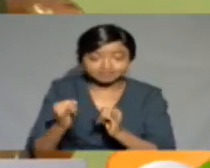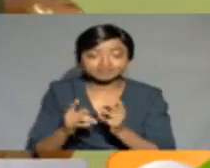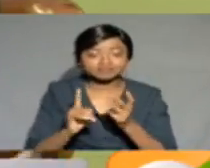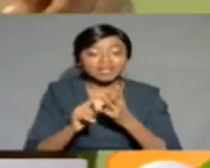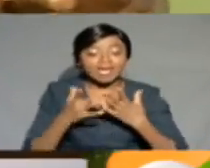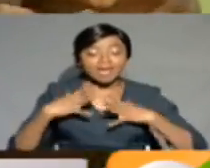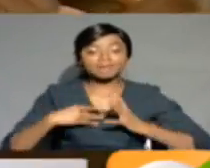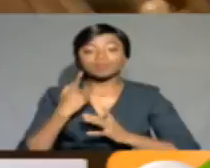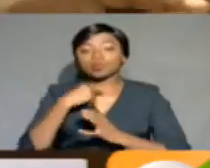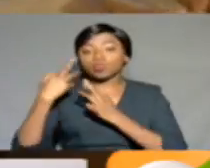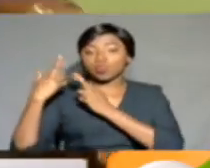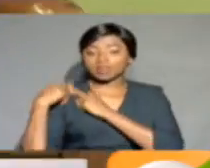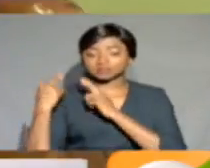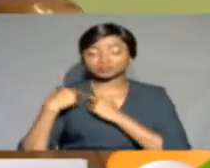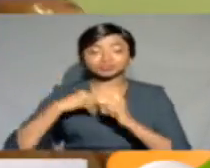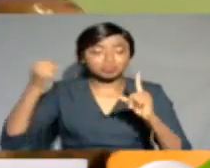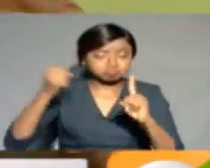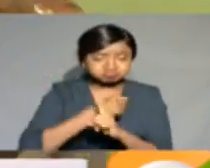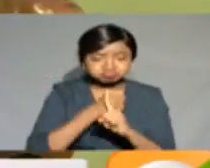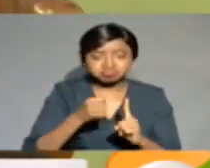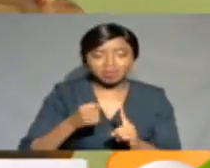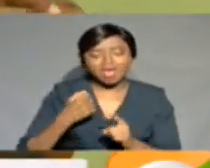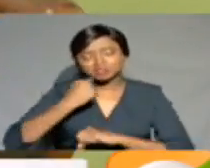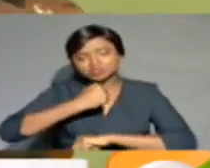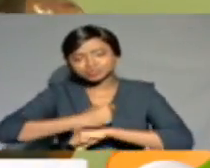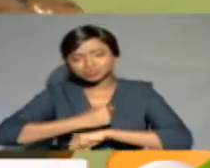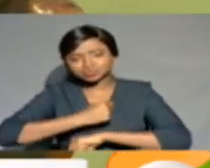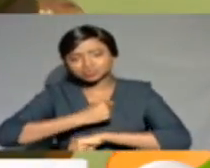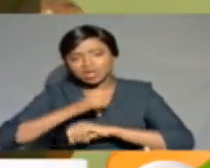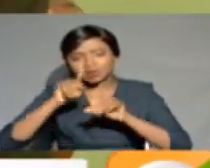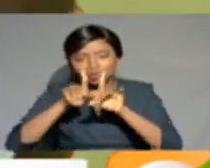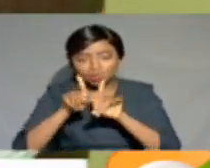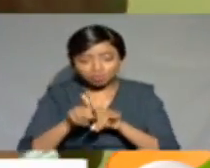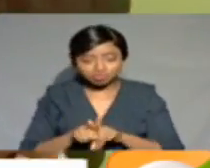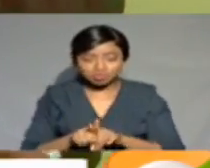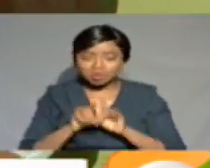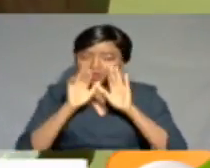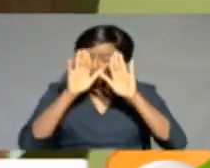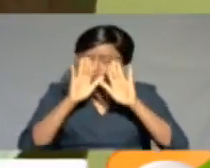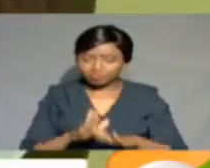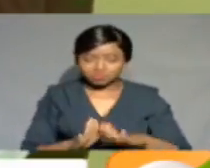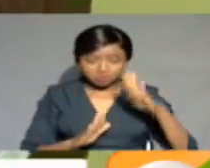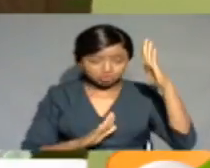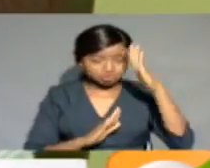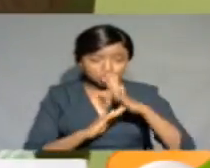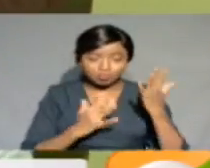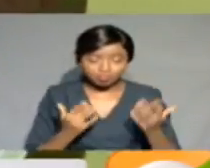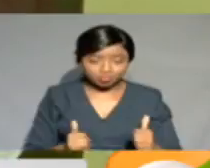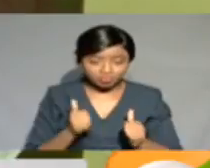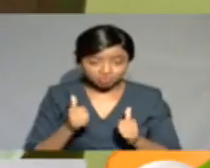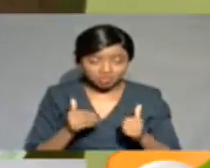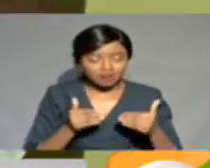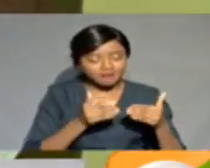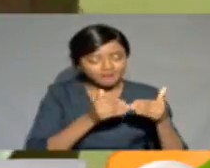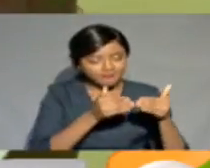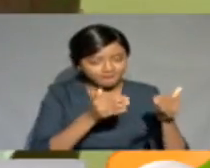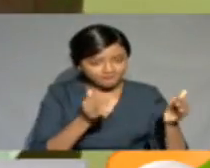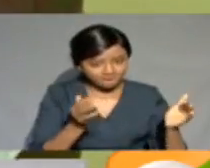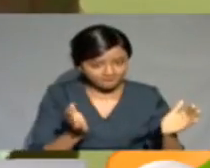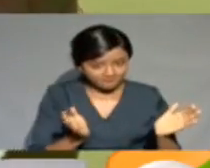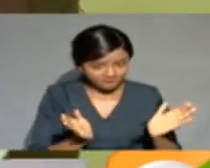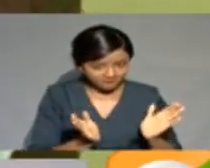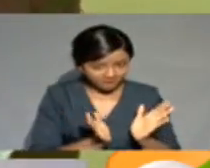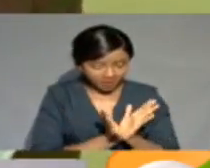bully, within the school environment, and equally important, and please listen to me, the families from which